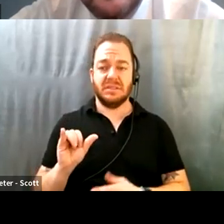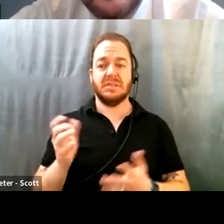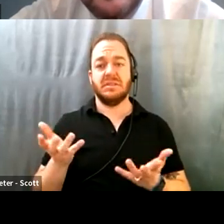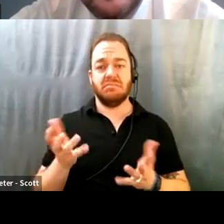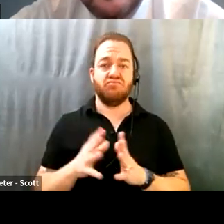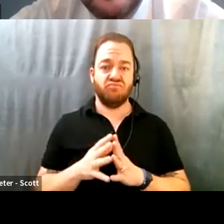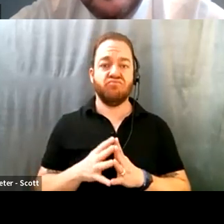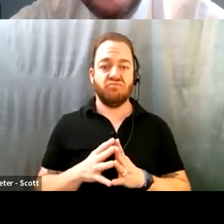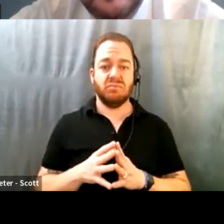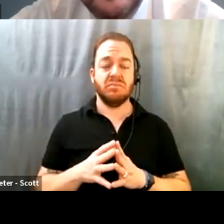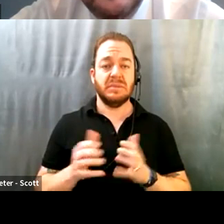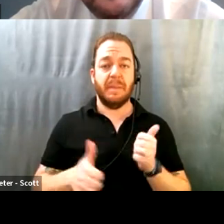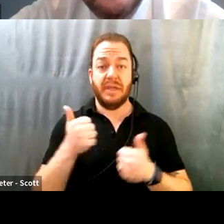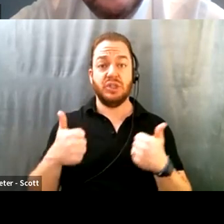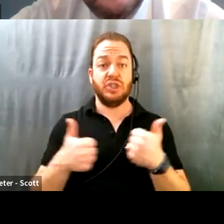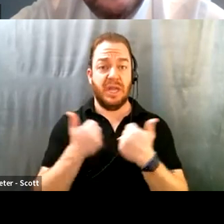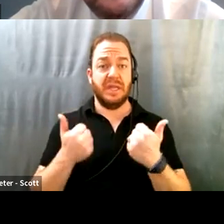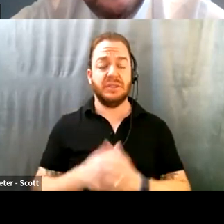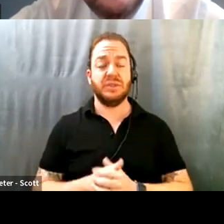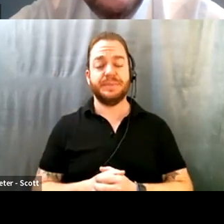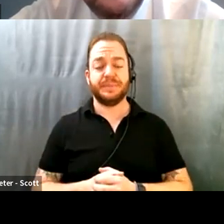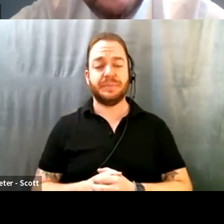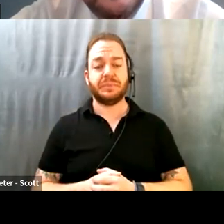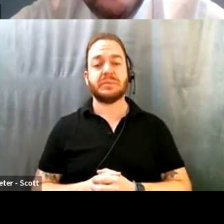that's the major challenge here.